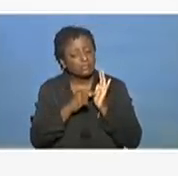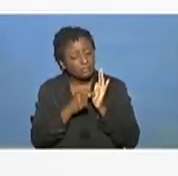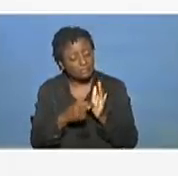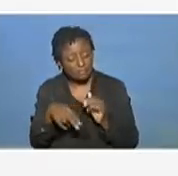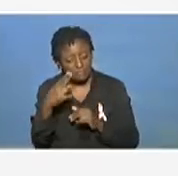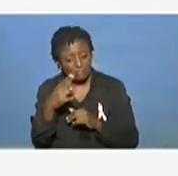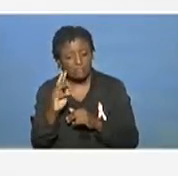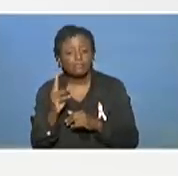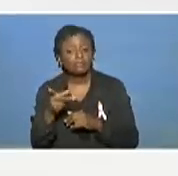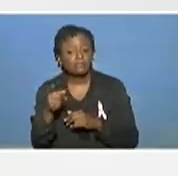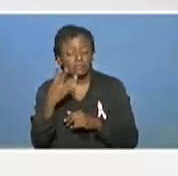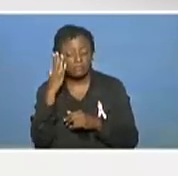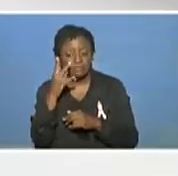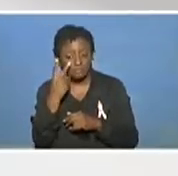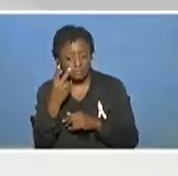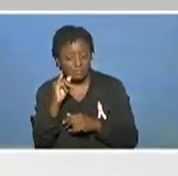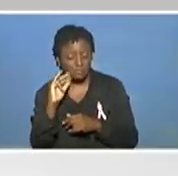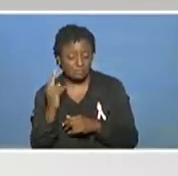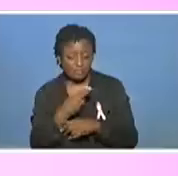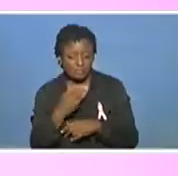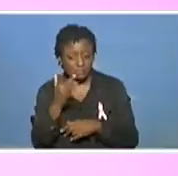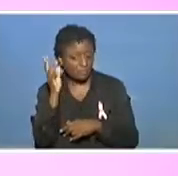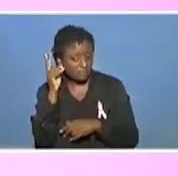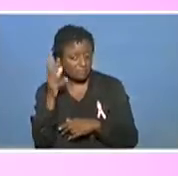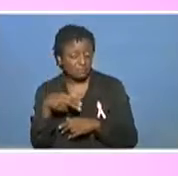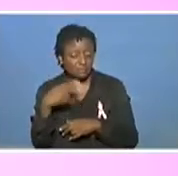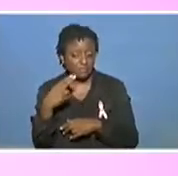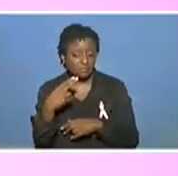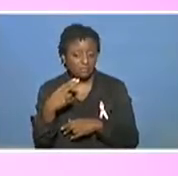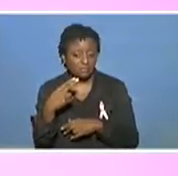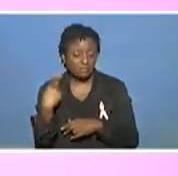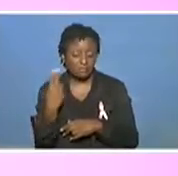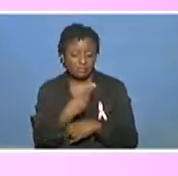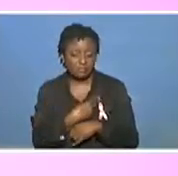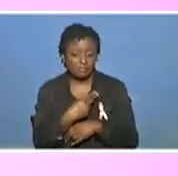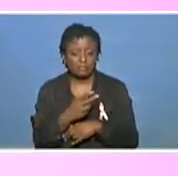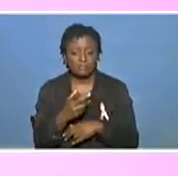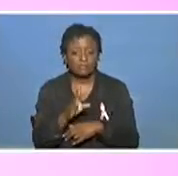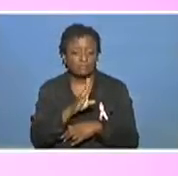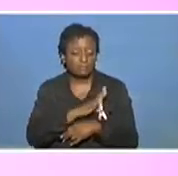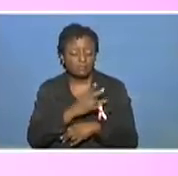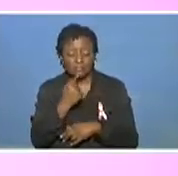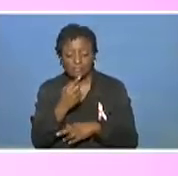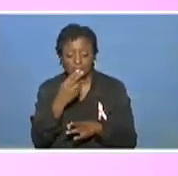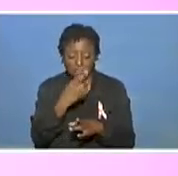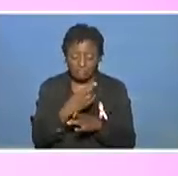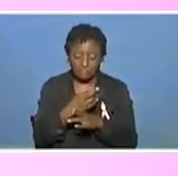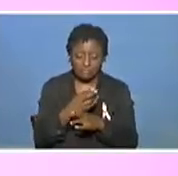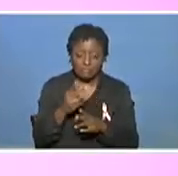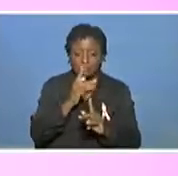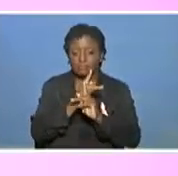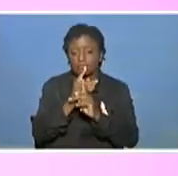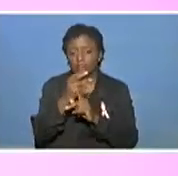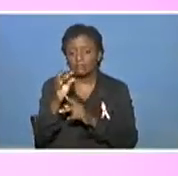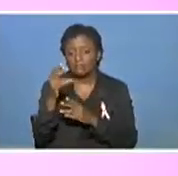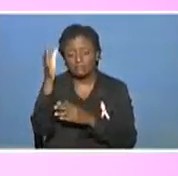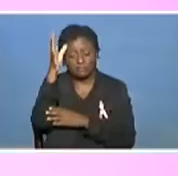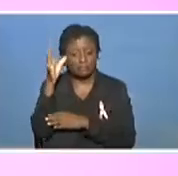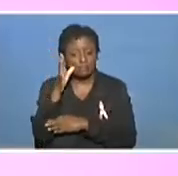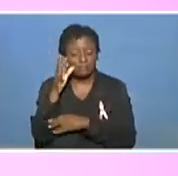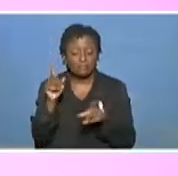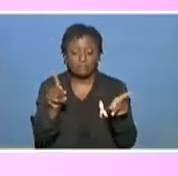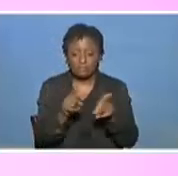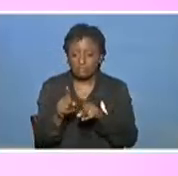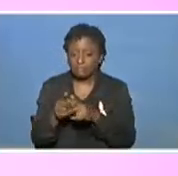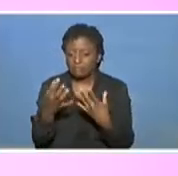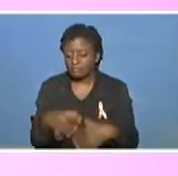see us and hear us and feel us. Burroughs maintains that the rights and protection of parents are just as important as those of children. She